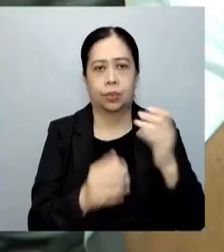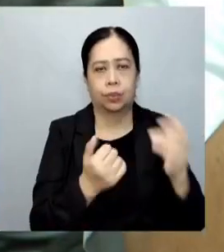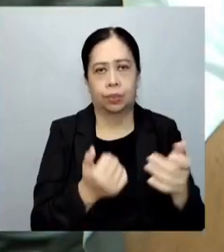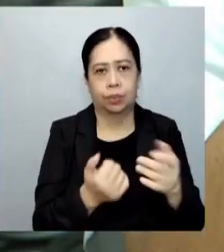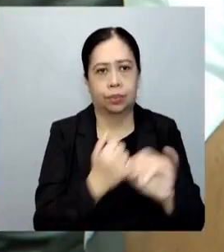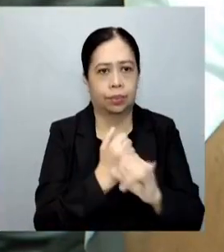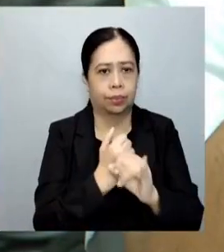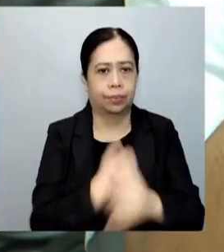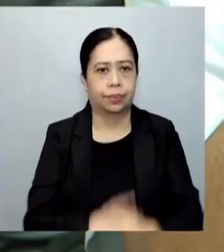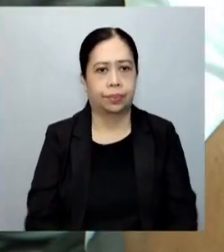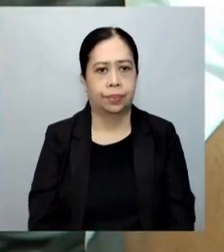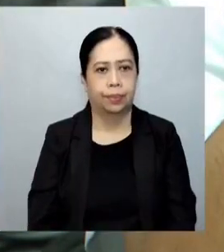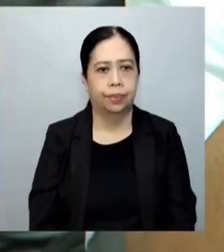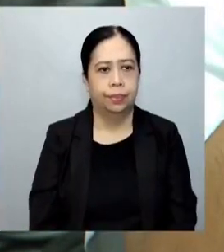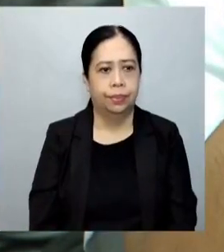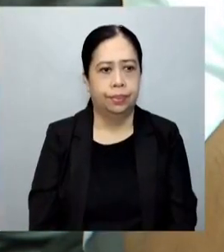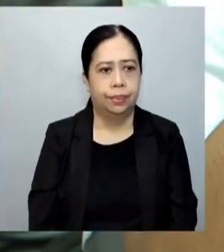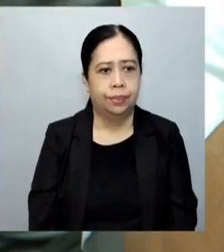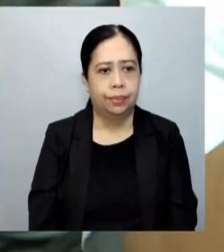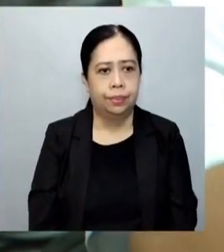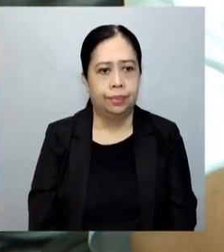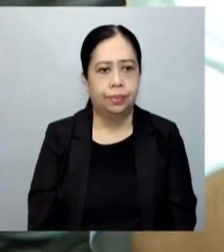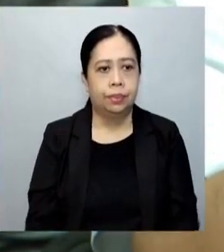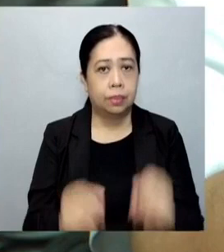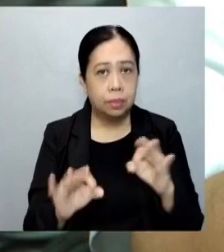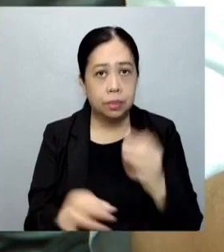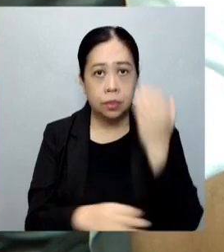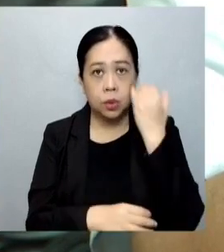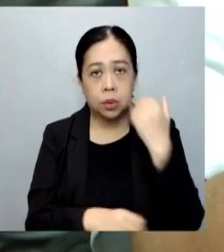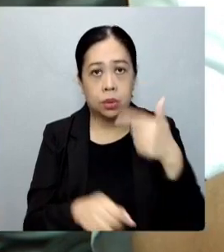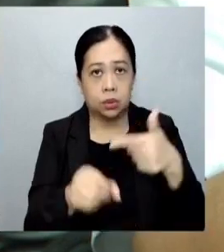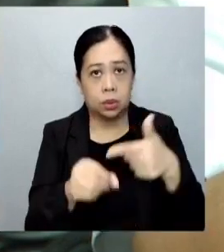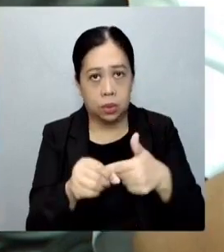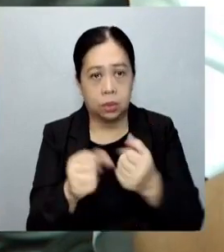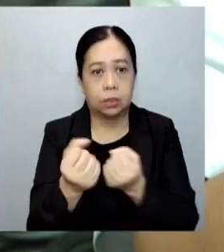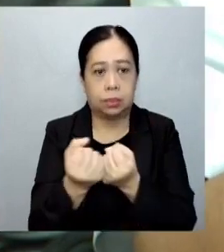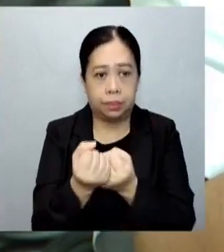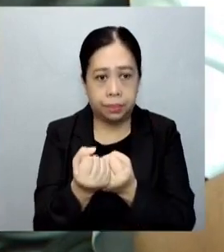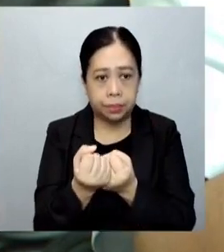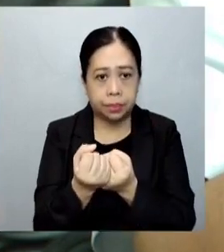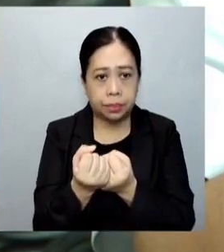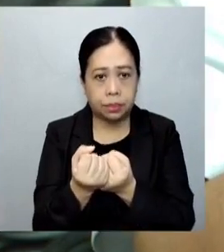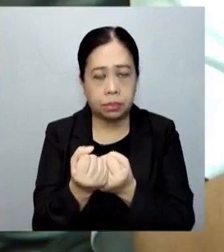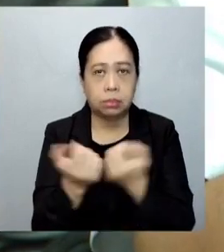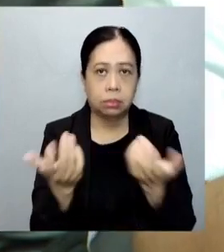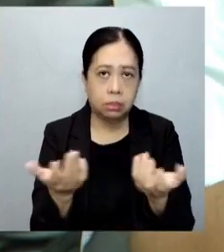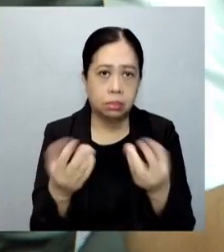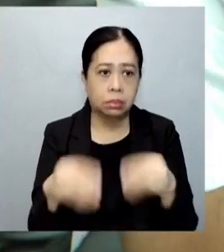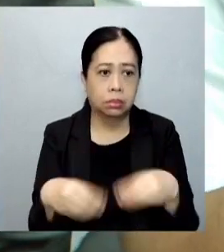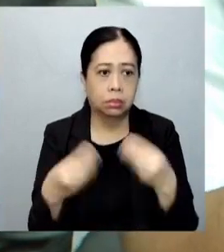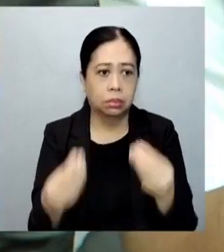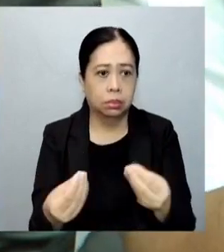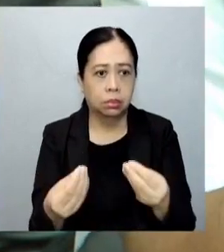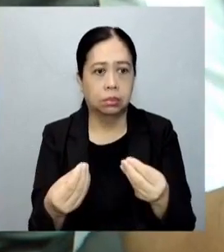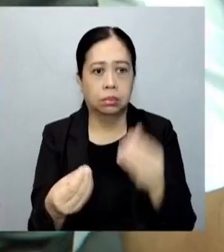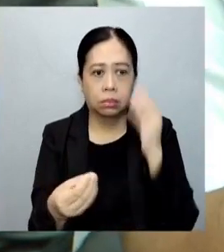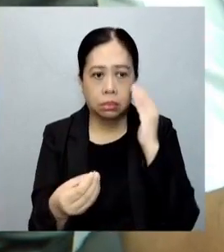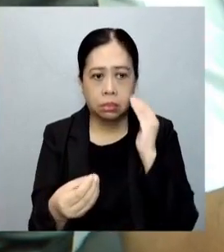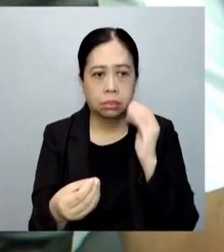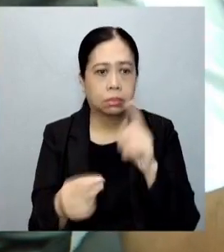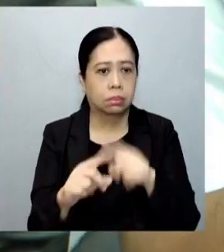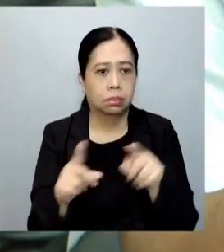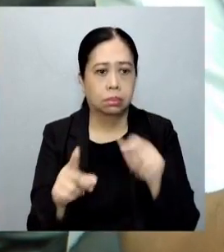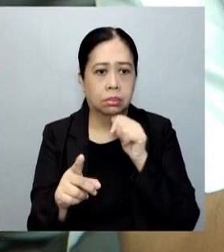In the event na kulang yung fuel subsidy, we may resort to granting the request but not